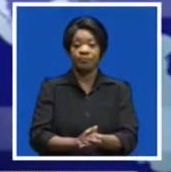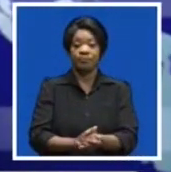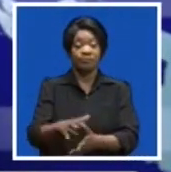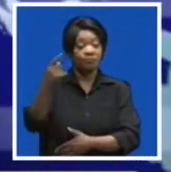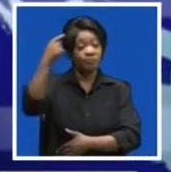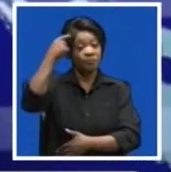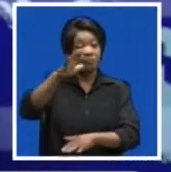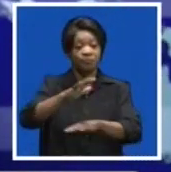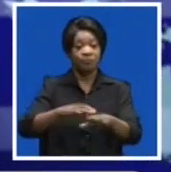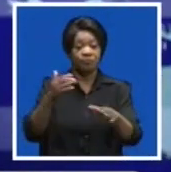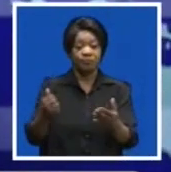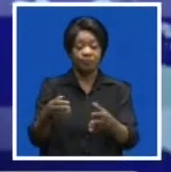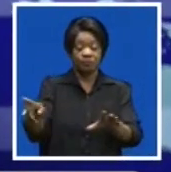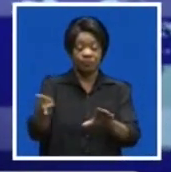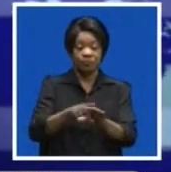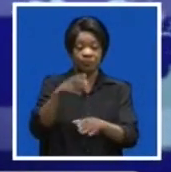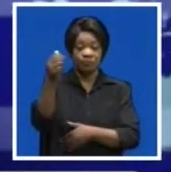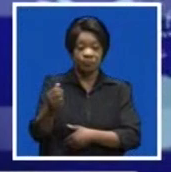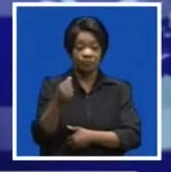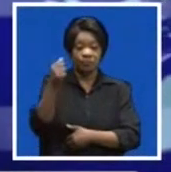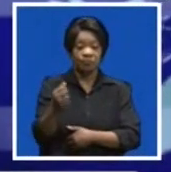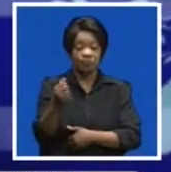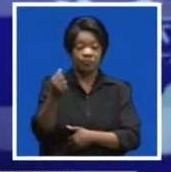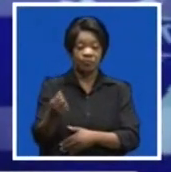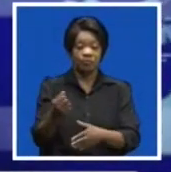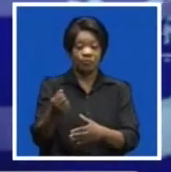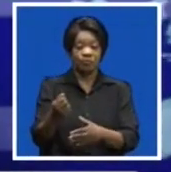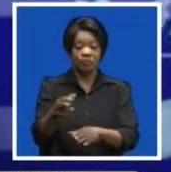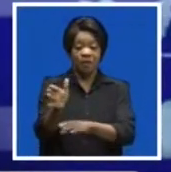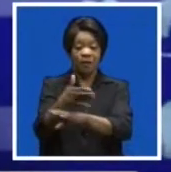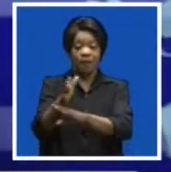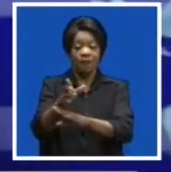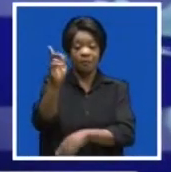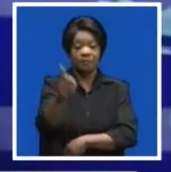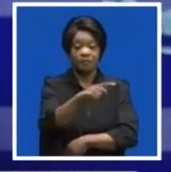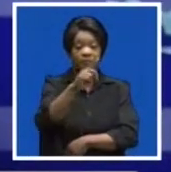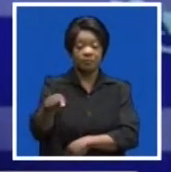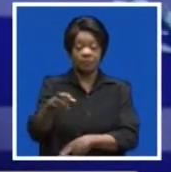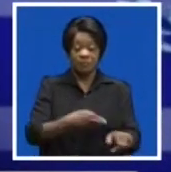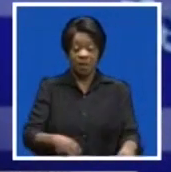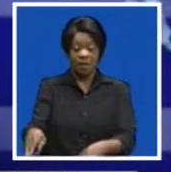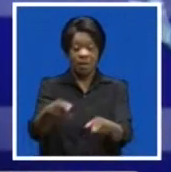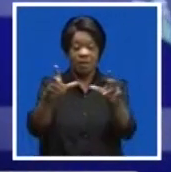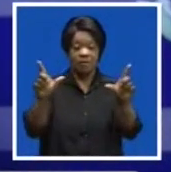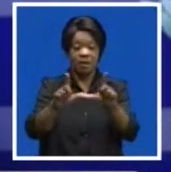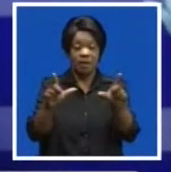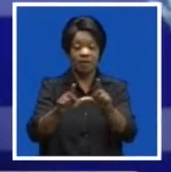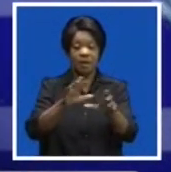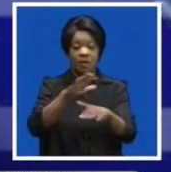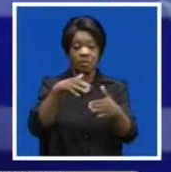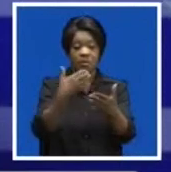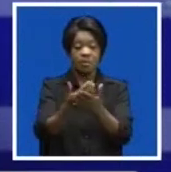Our government has called for the participation of chiefs in the enforcement of the fish ban on rivers and lakes across the